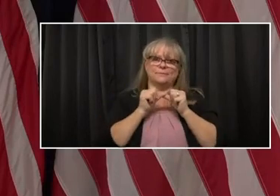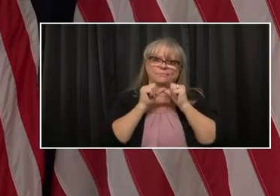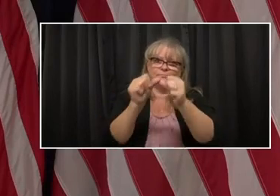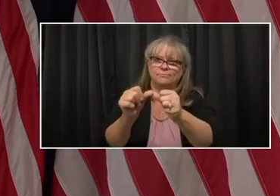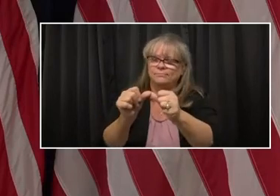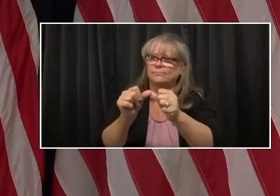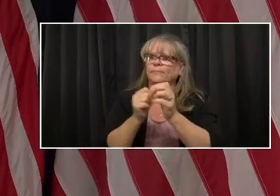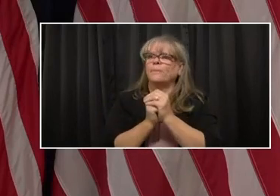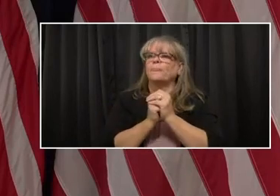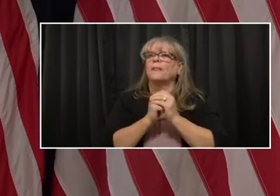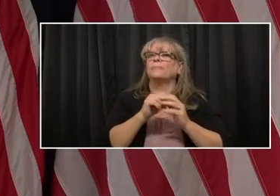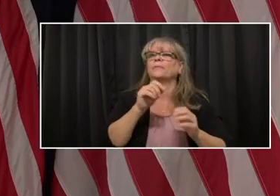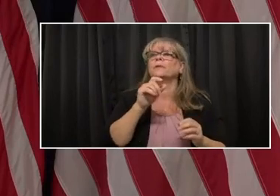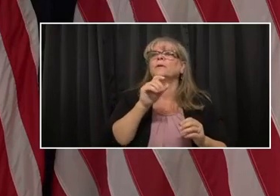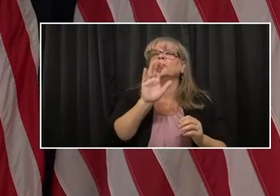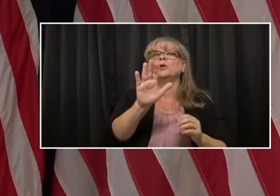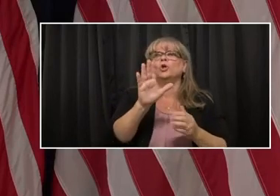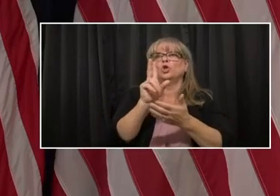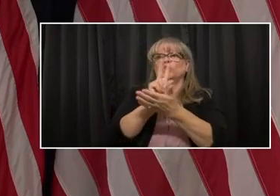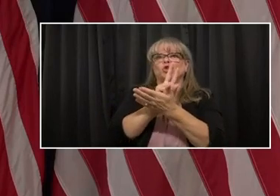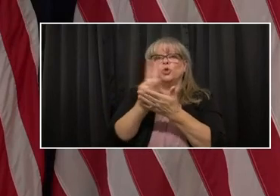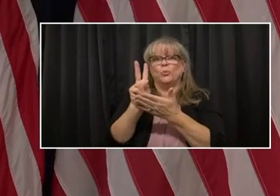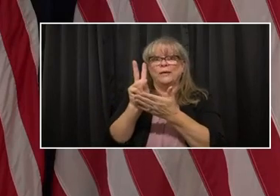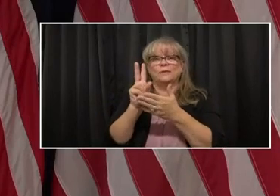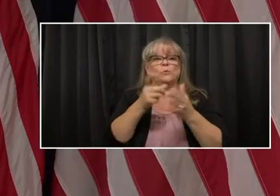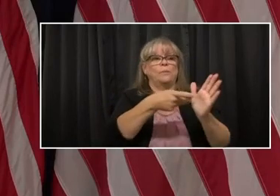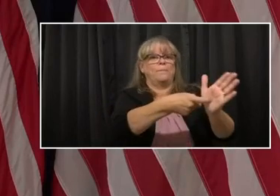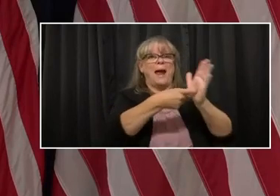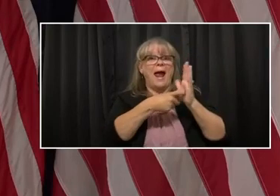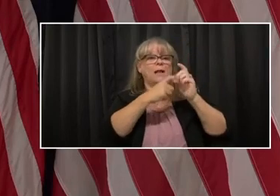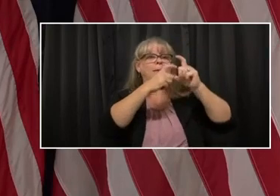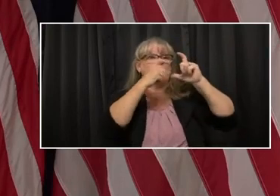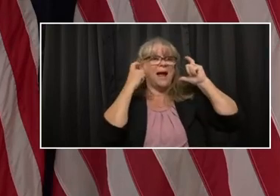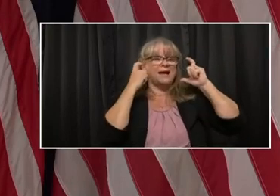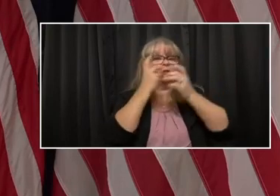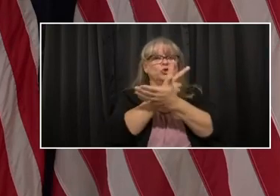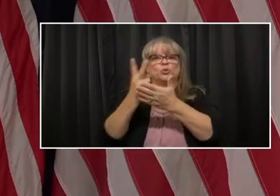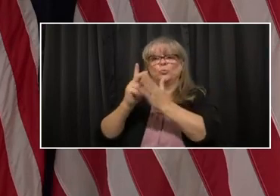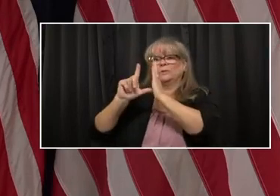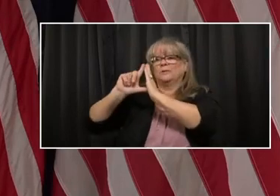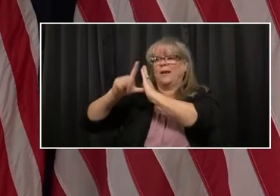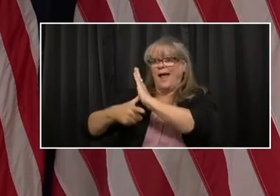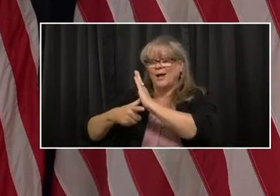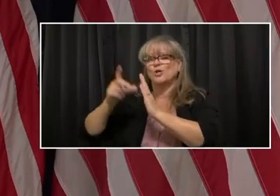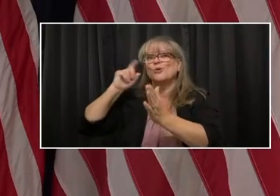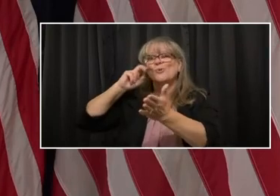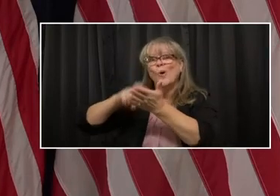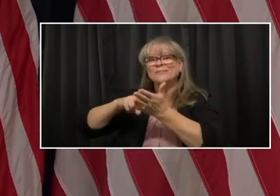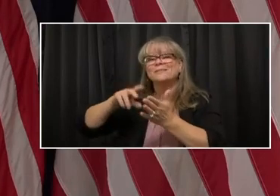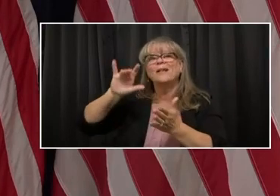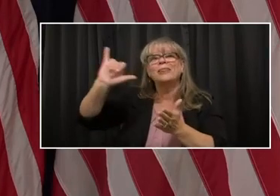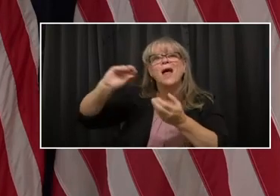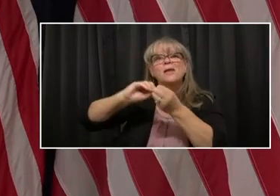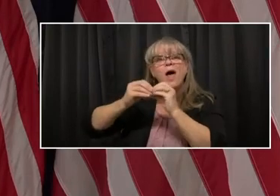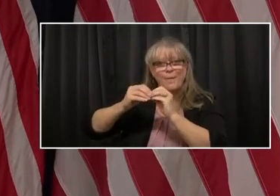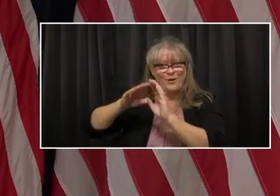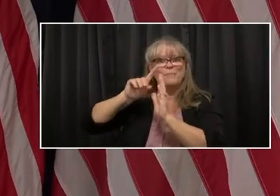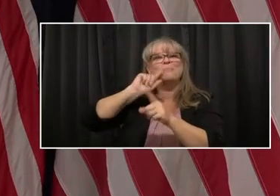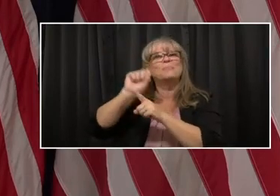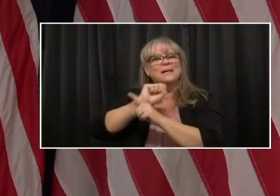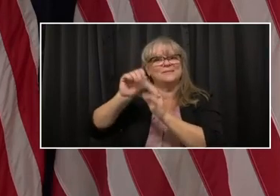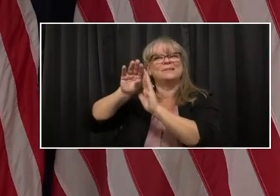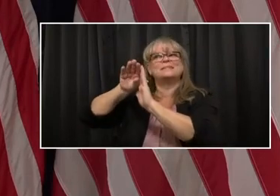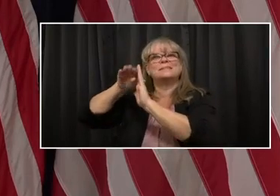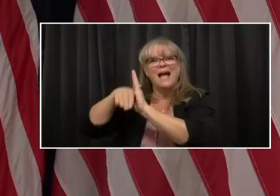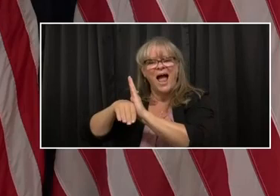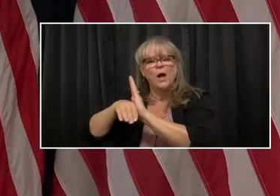wearing requirement is when we started to see significant decreases in the transmission. So that's continuing. That's continuing for another month. With